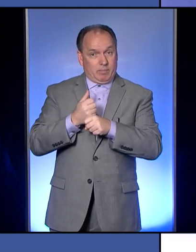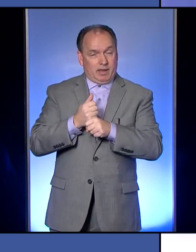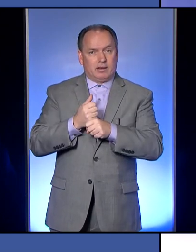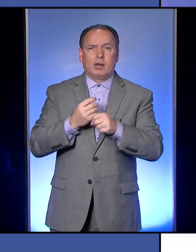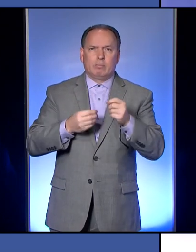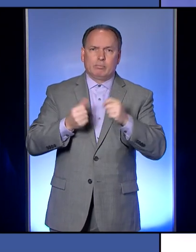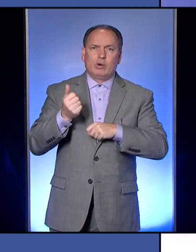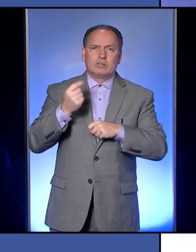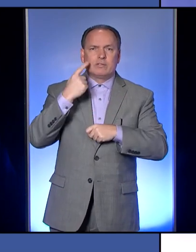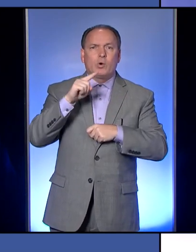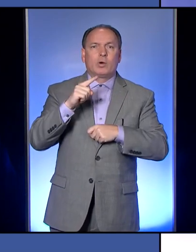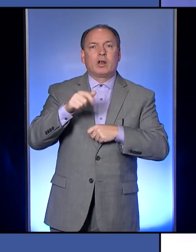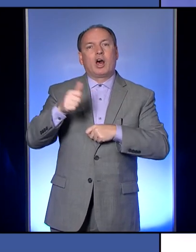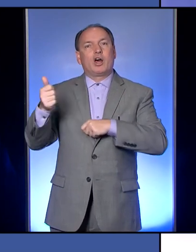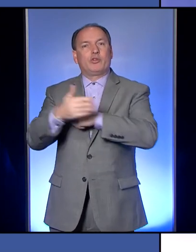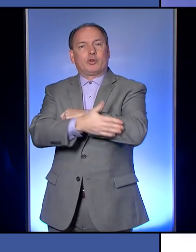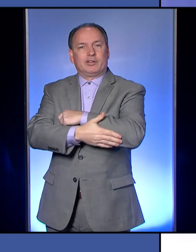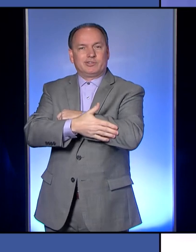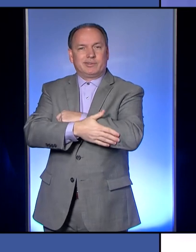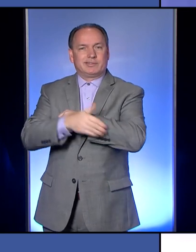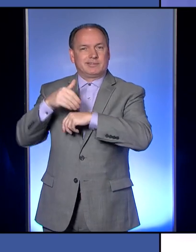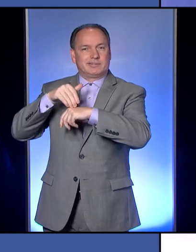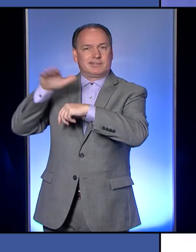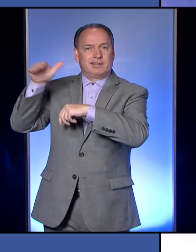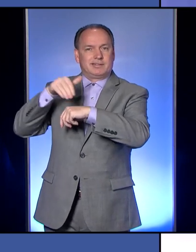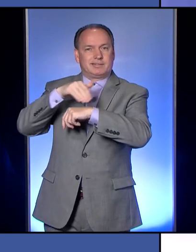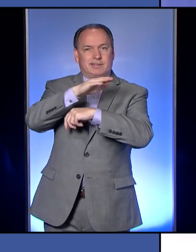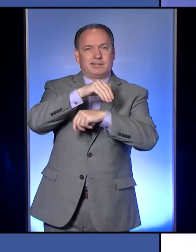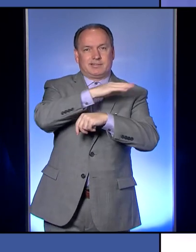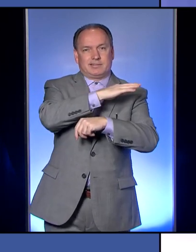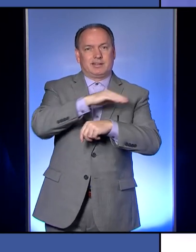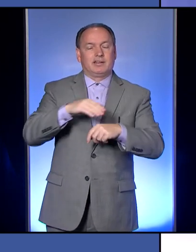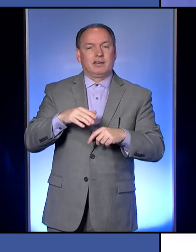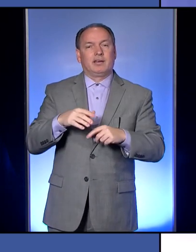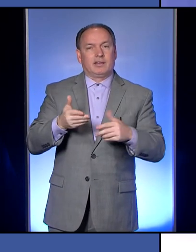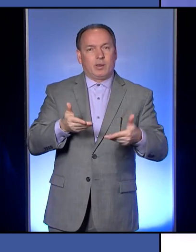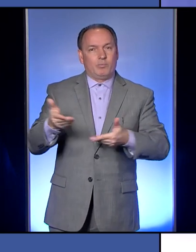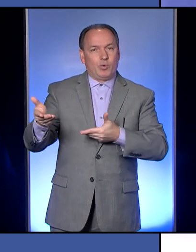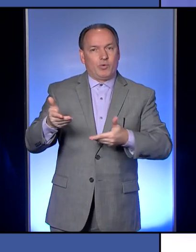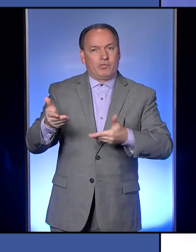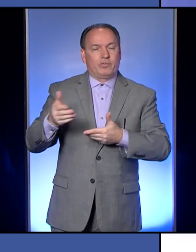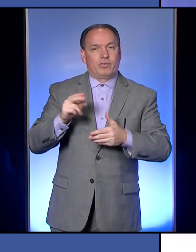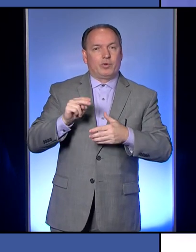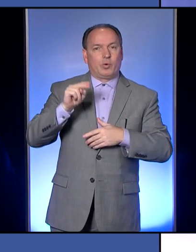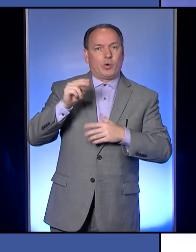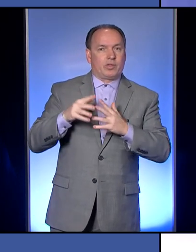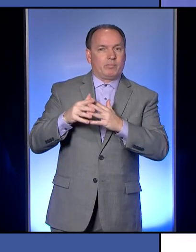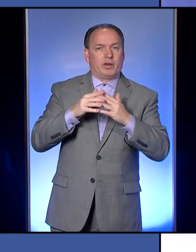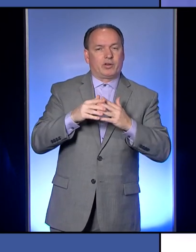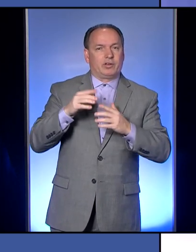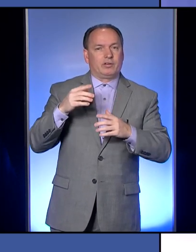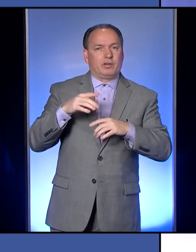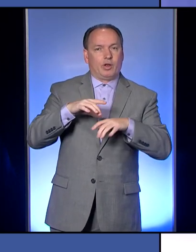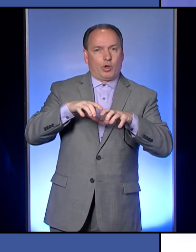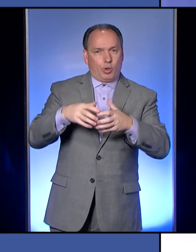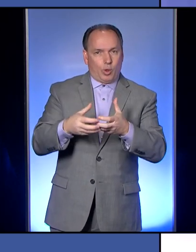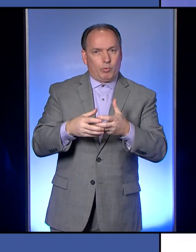mostly are for foreign countries. They moved the local, I would say the North American global